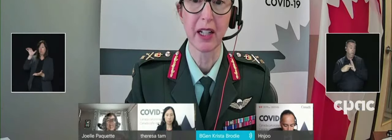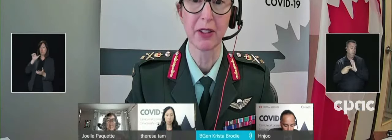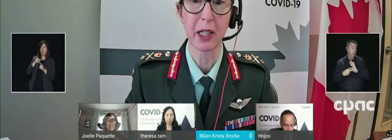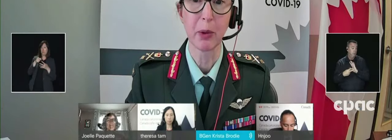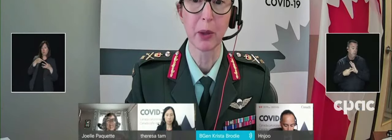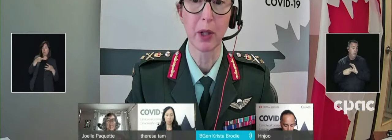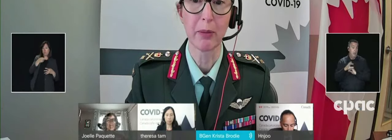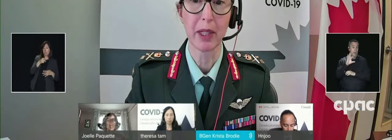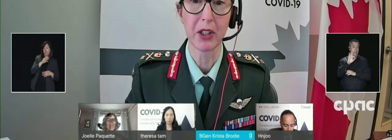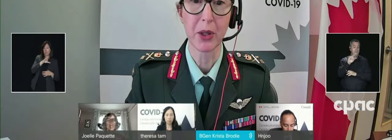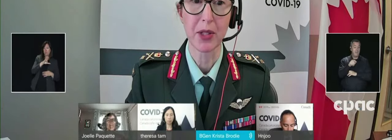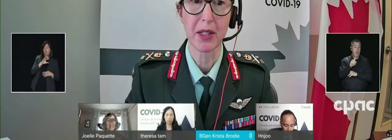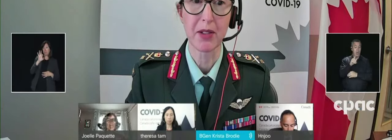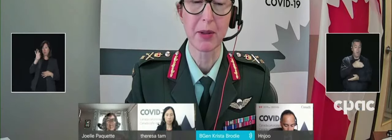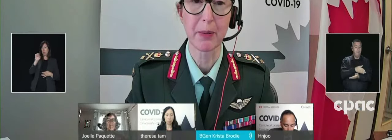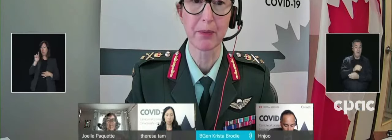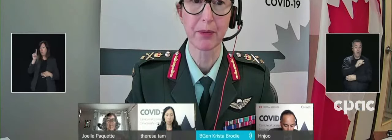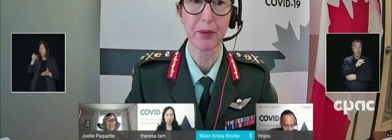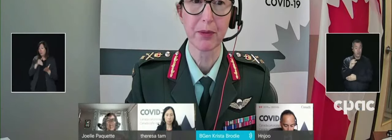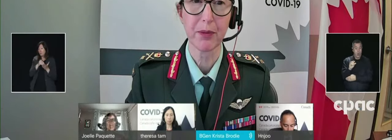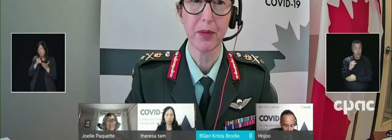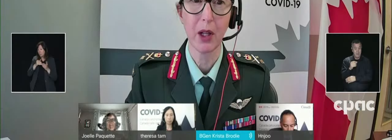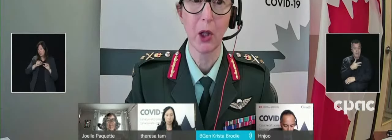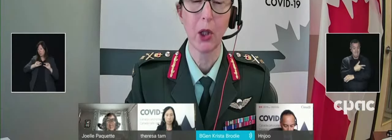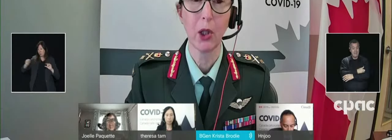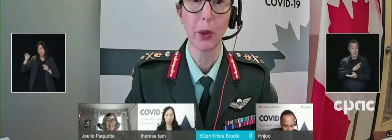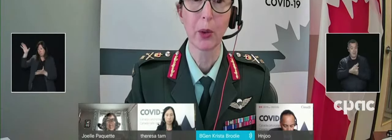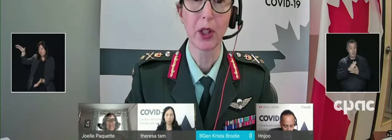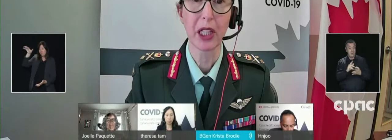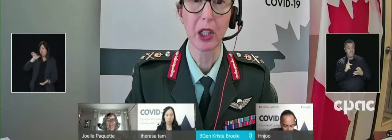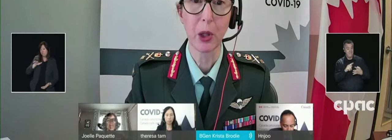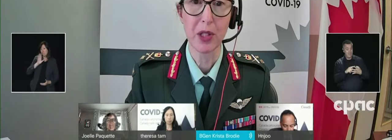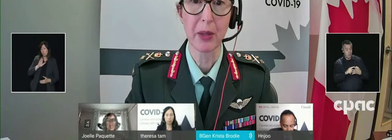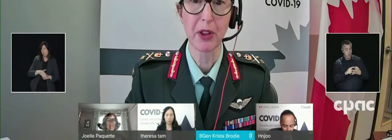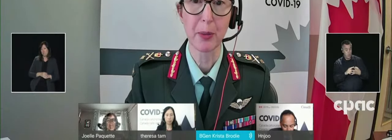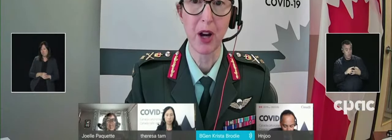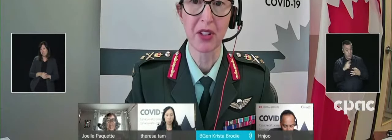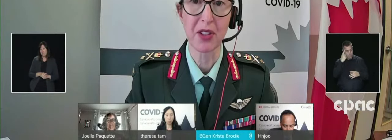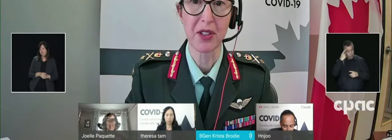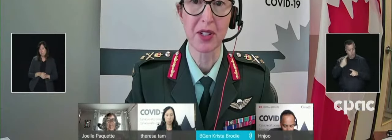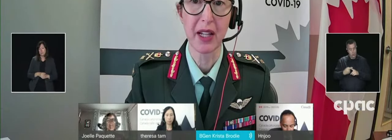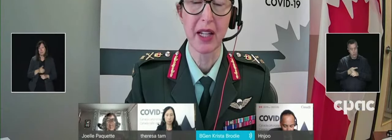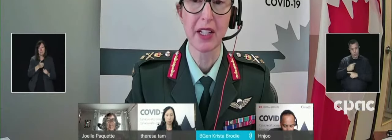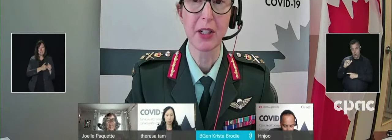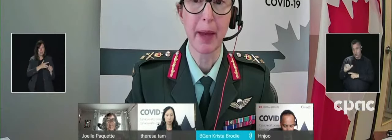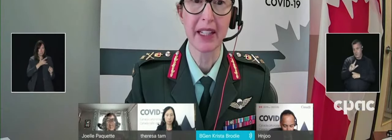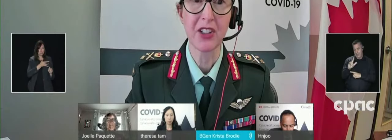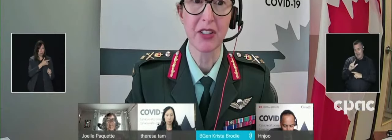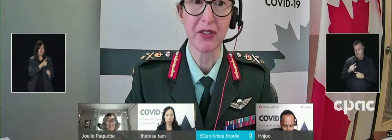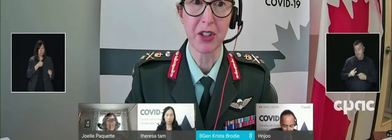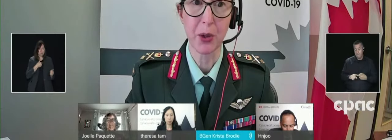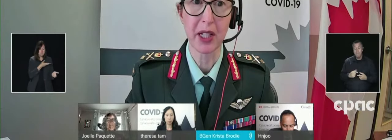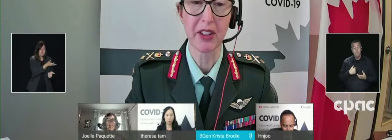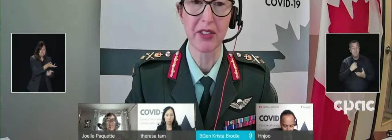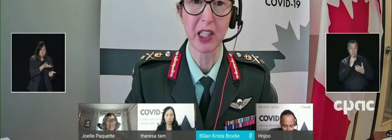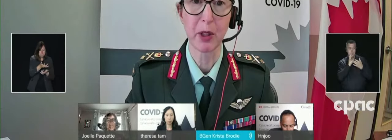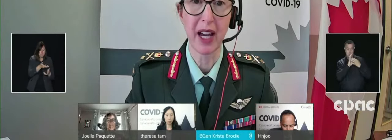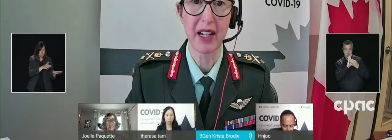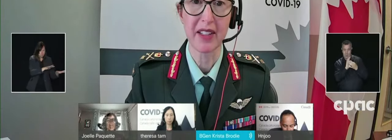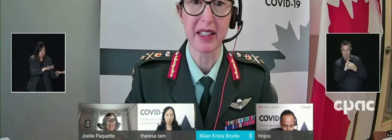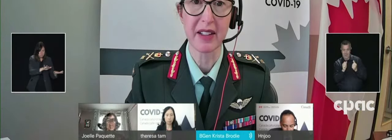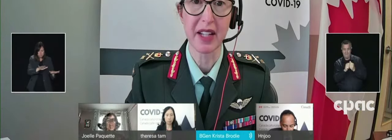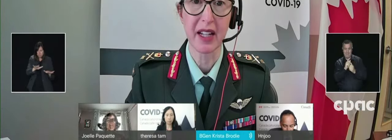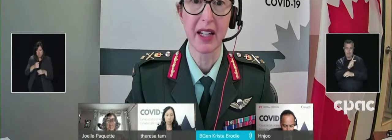allocation of 9.1 million doses. We are working closely with the provinces to manage inventory of